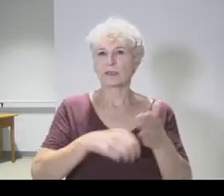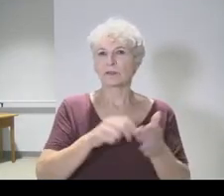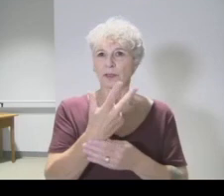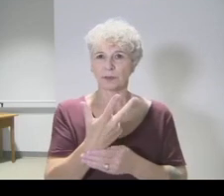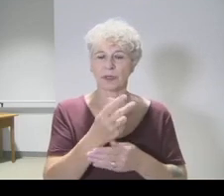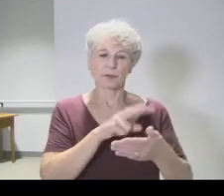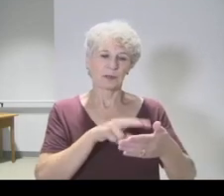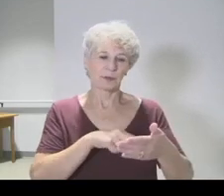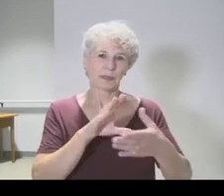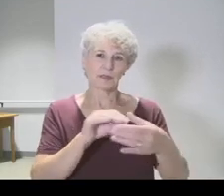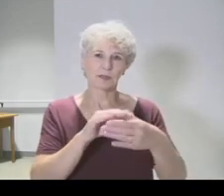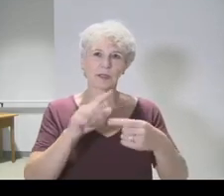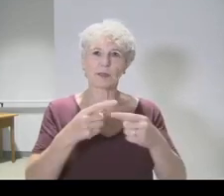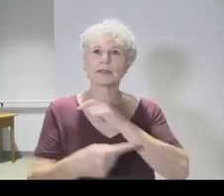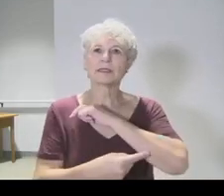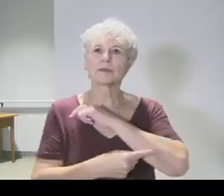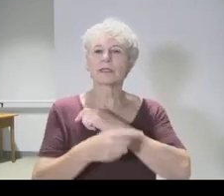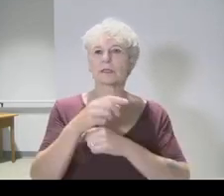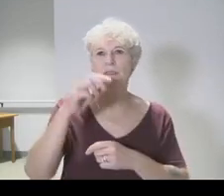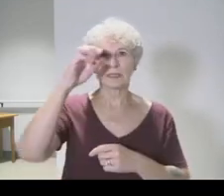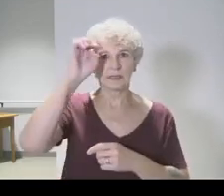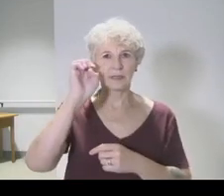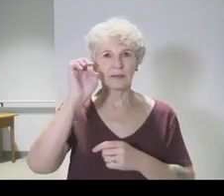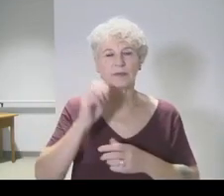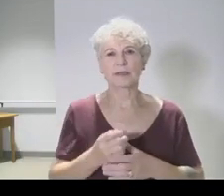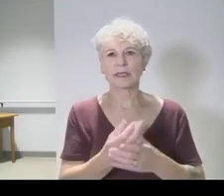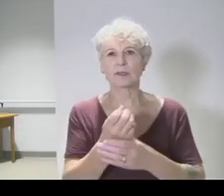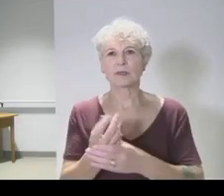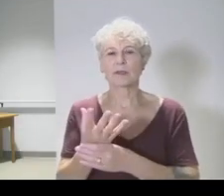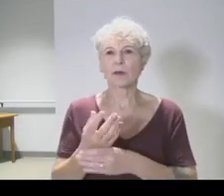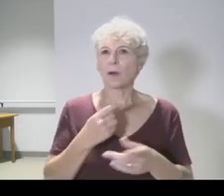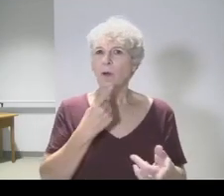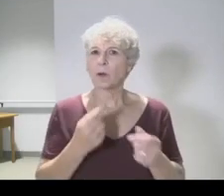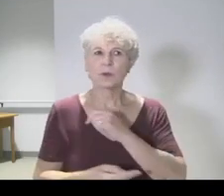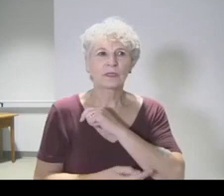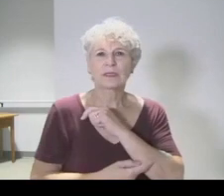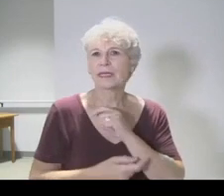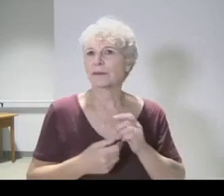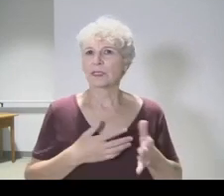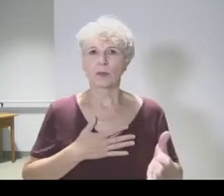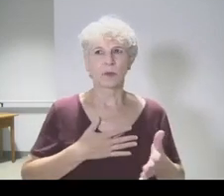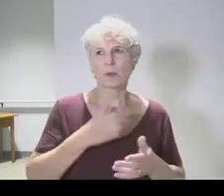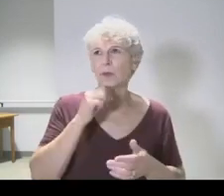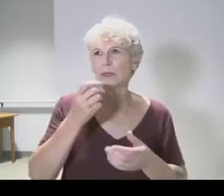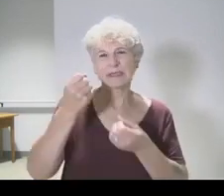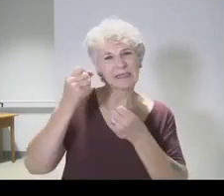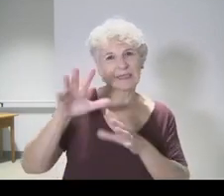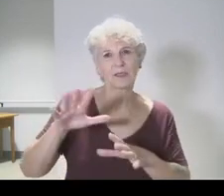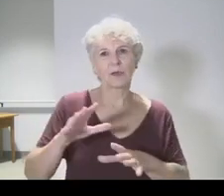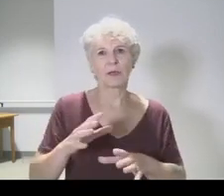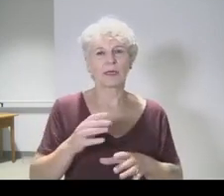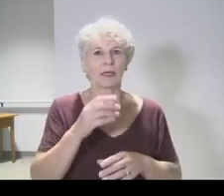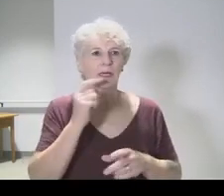we read the story of the temptation of Eve in the Garden of Eden. Eve is tempted by the serpent to disobey God and eat the